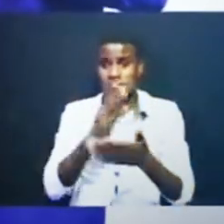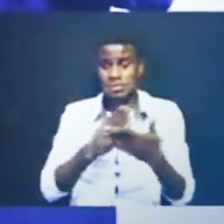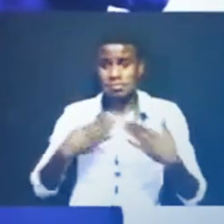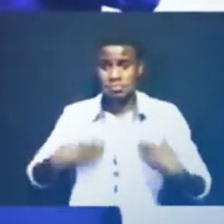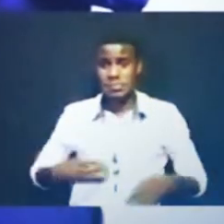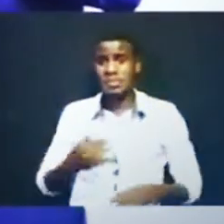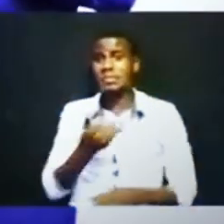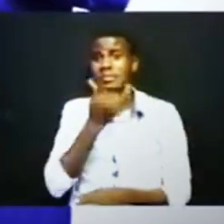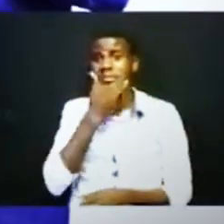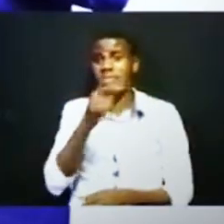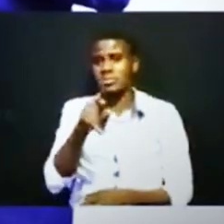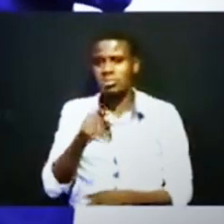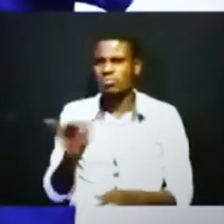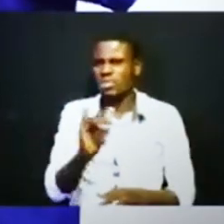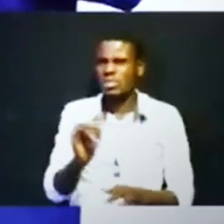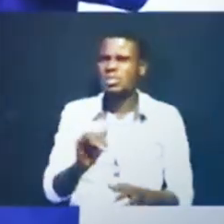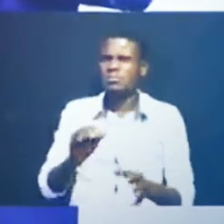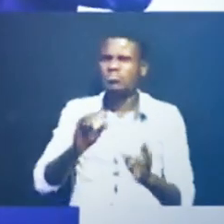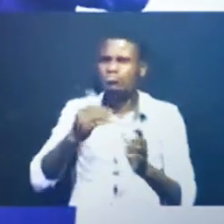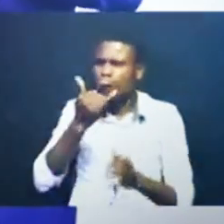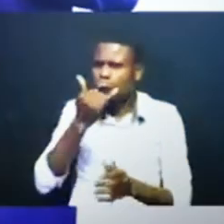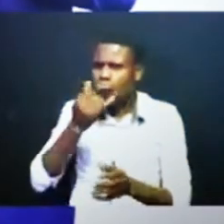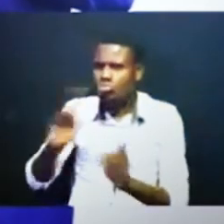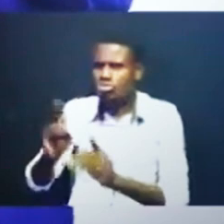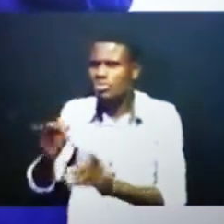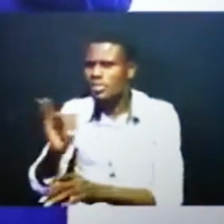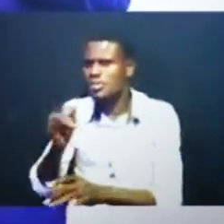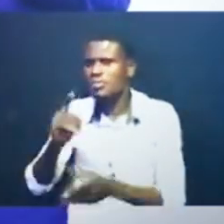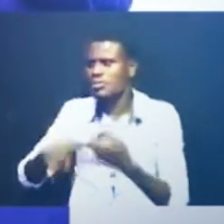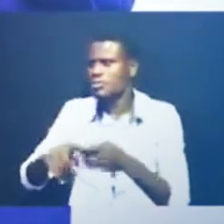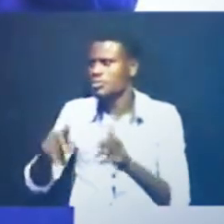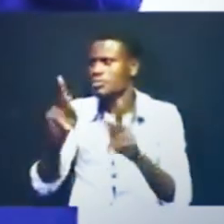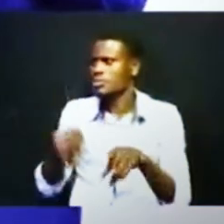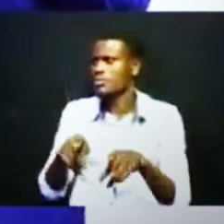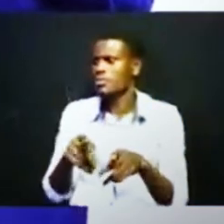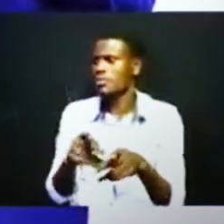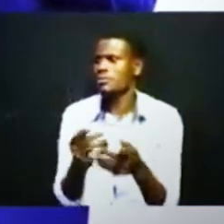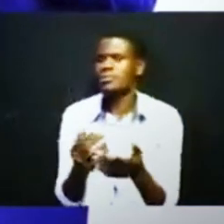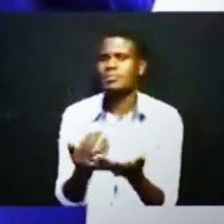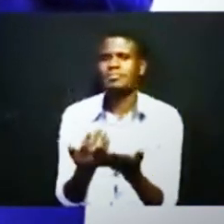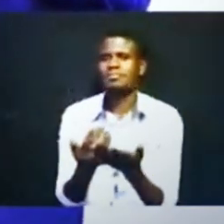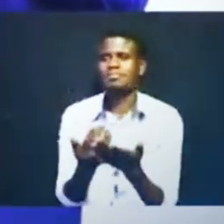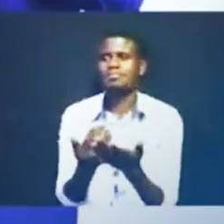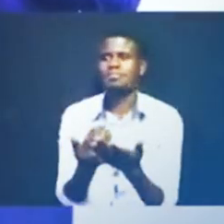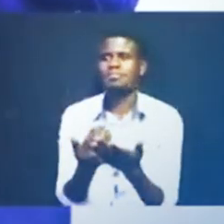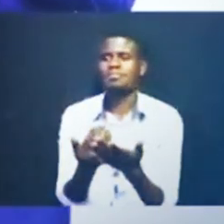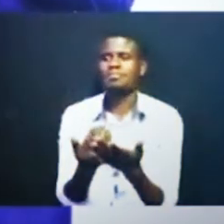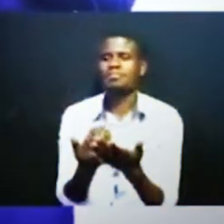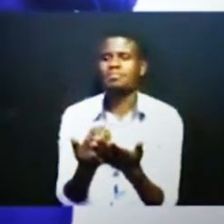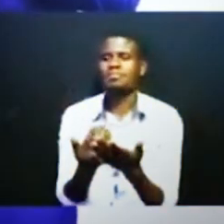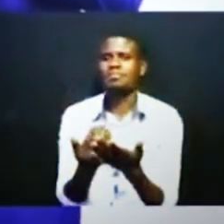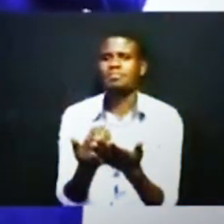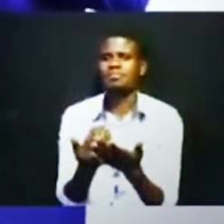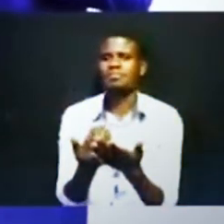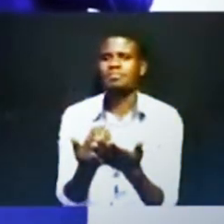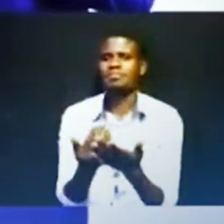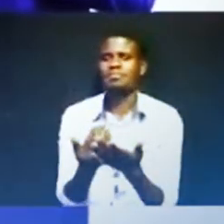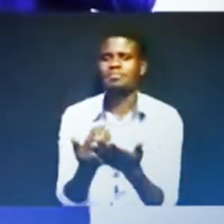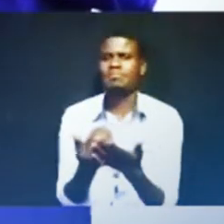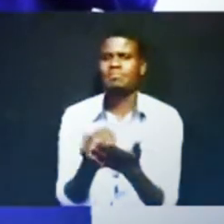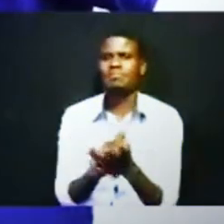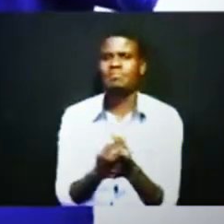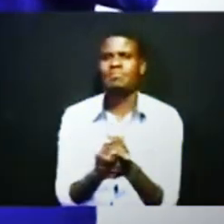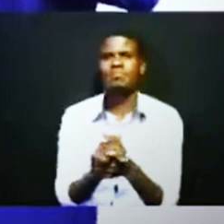But Hebrews says that in the past, God has directed and led us by prophets and the law. But